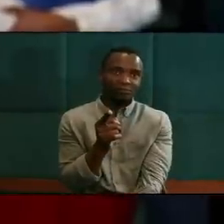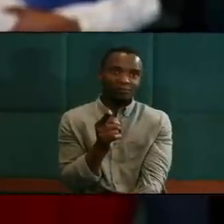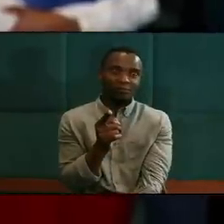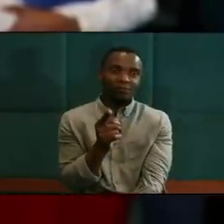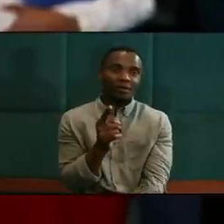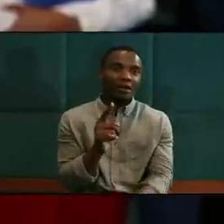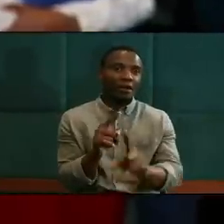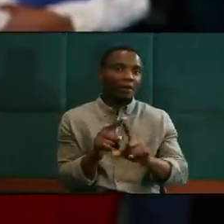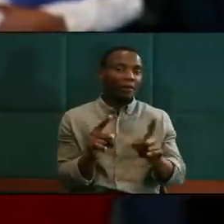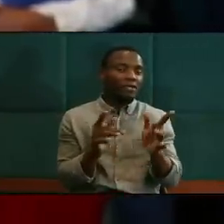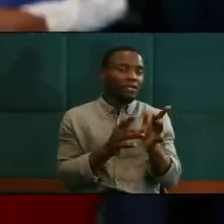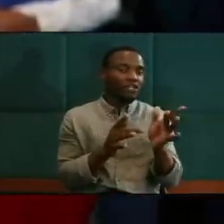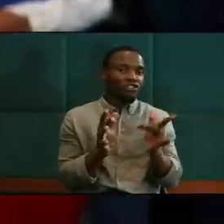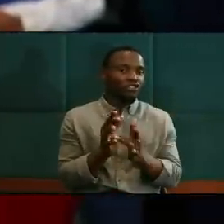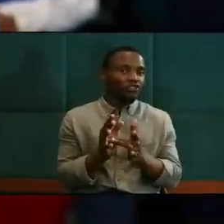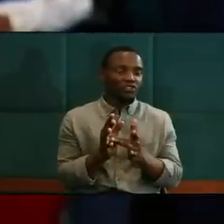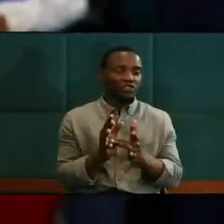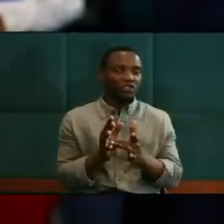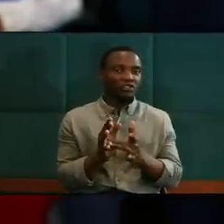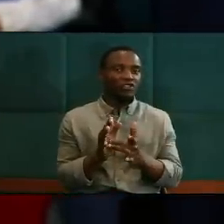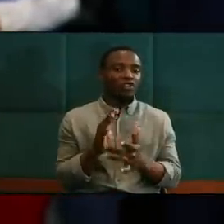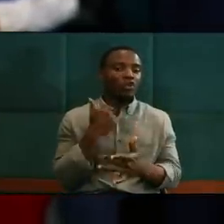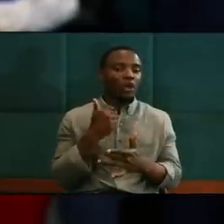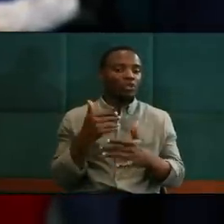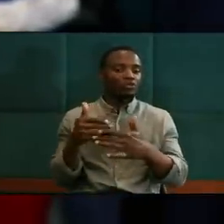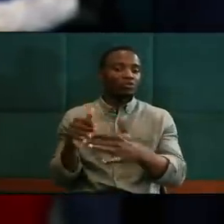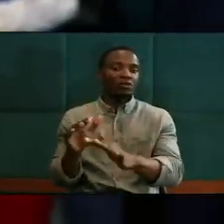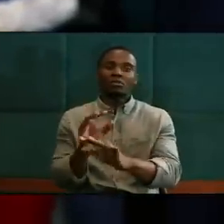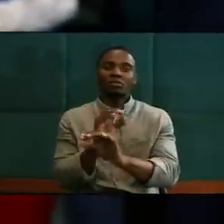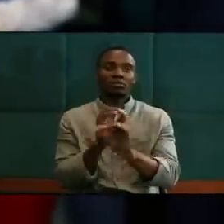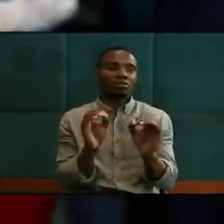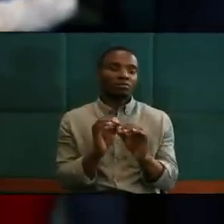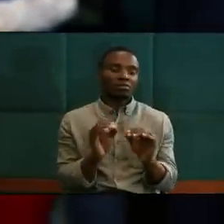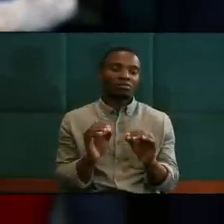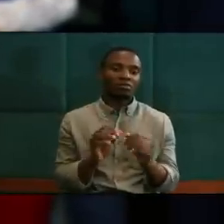And Jesus is not willing to let you go.